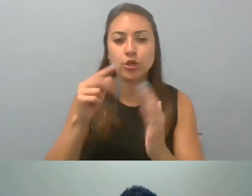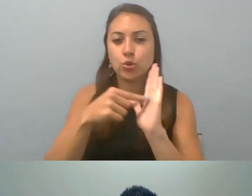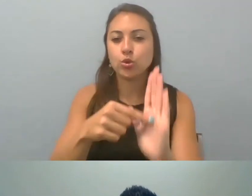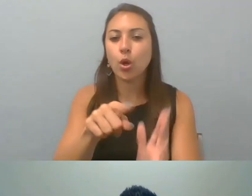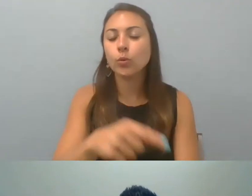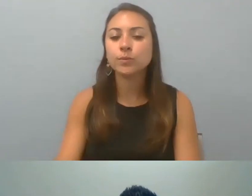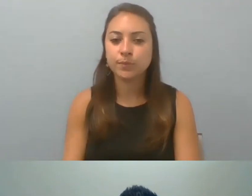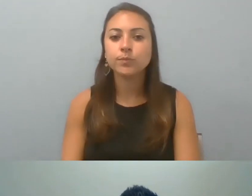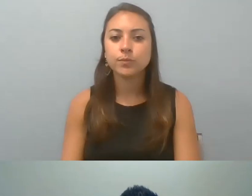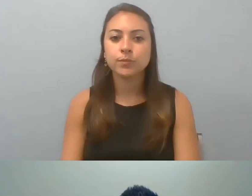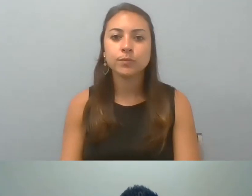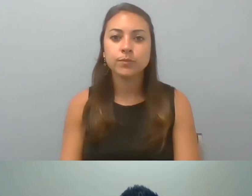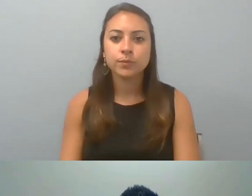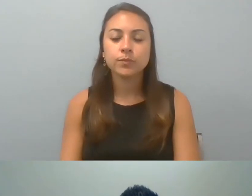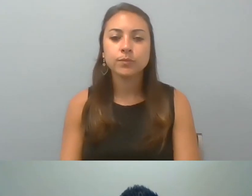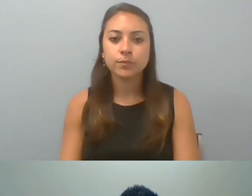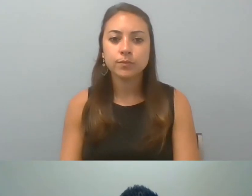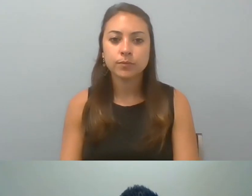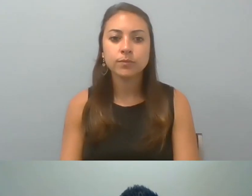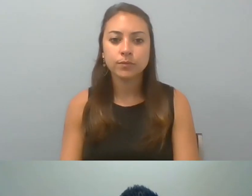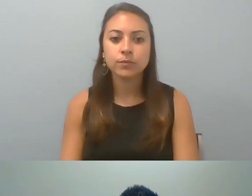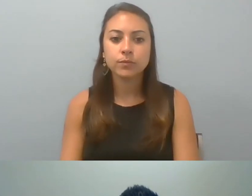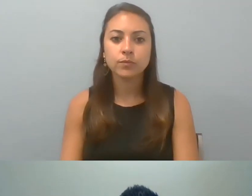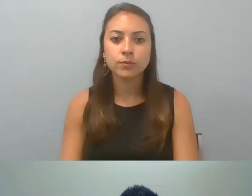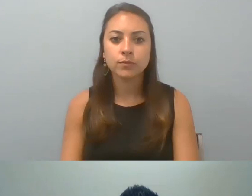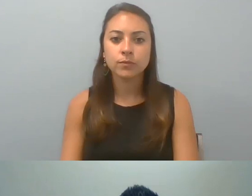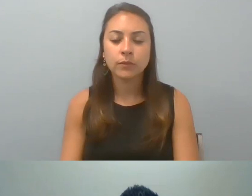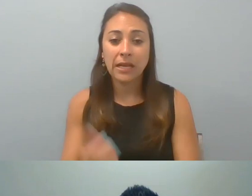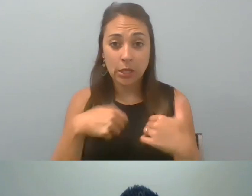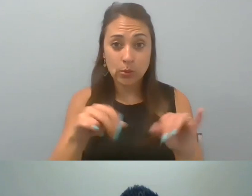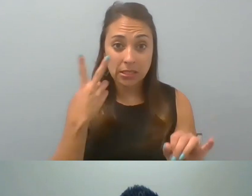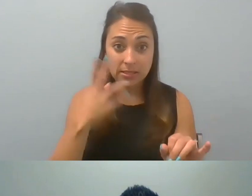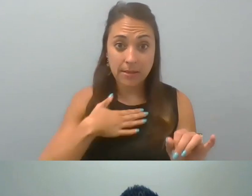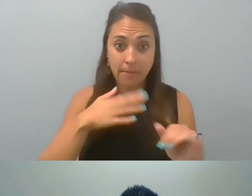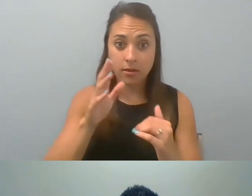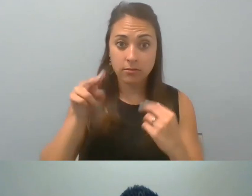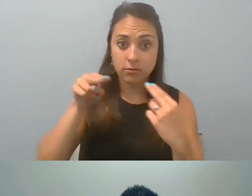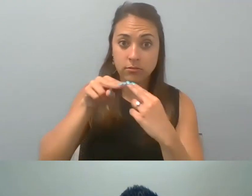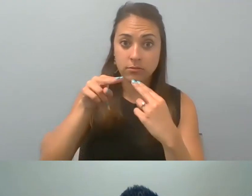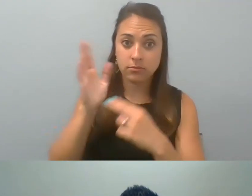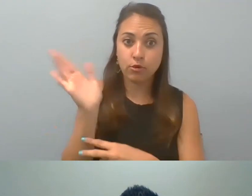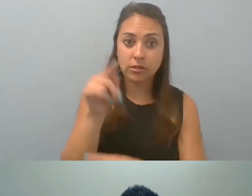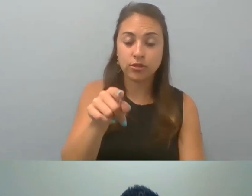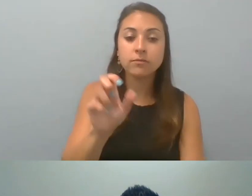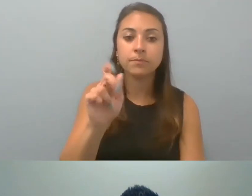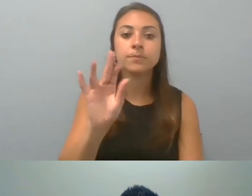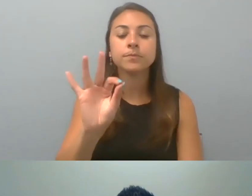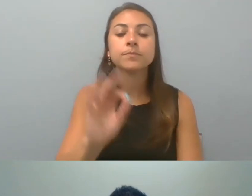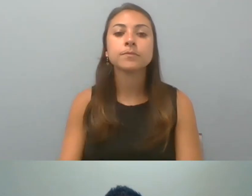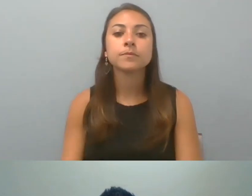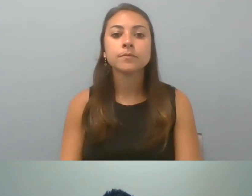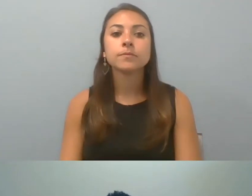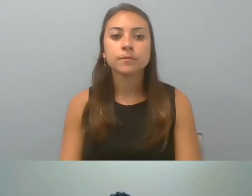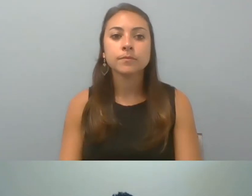to exit this. And are you all still seeing my screen? Okay.